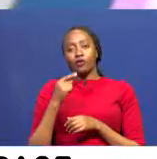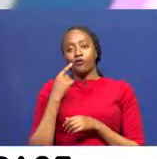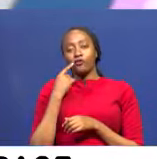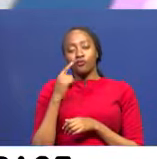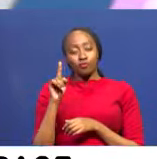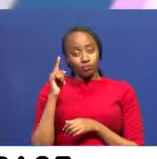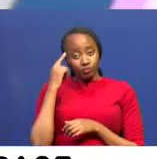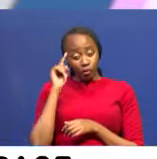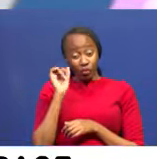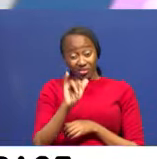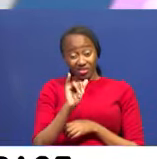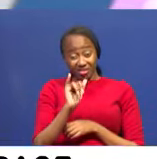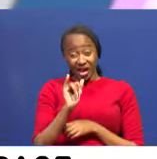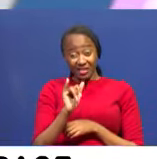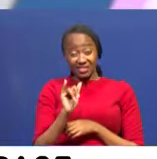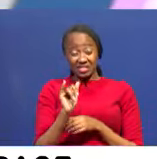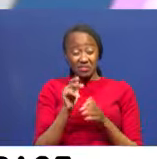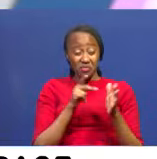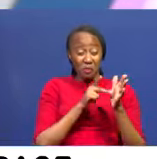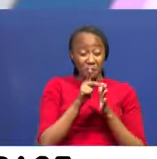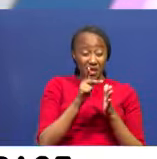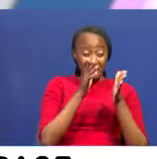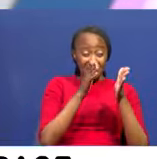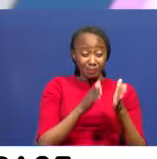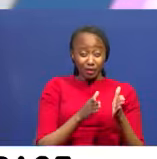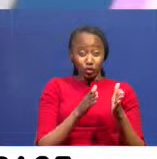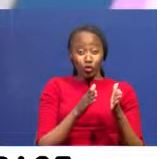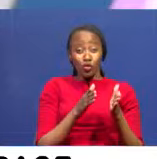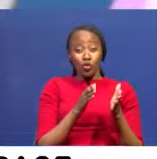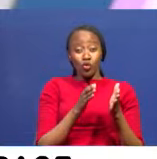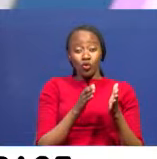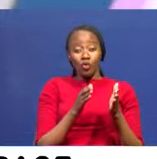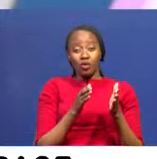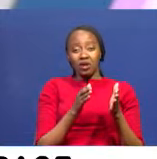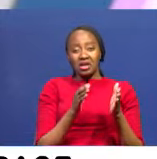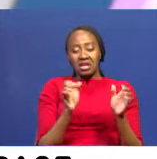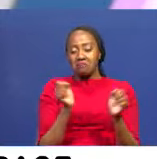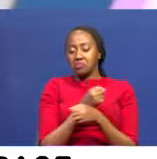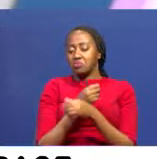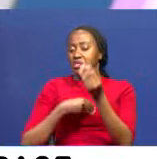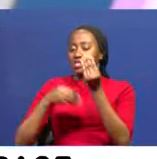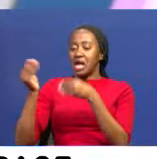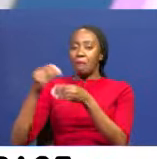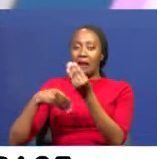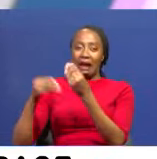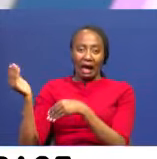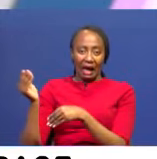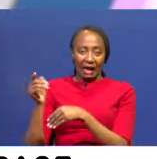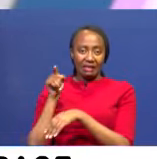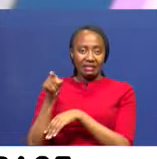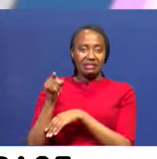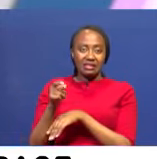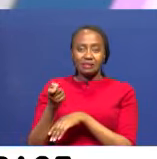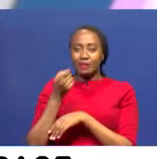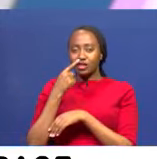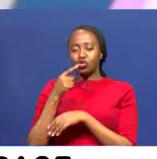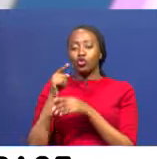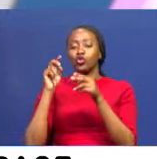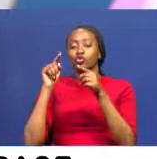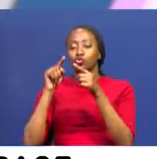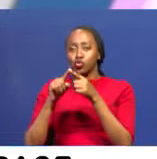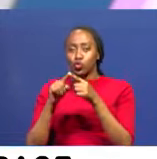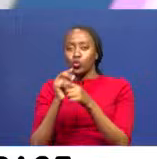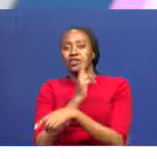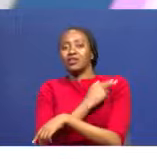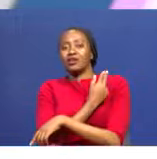open, because if you don't pay the distributor for their medication, then the distributor will not supply that medication to the center. Then